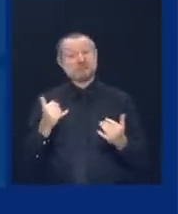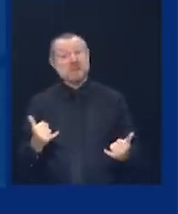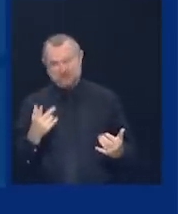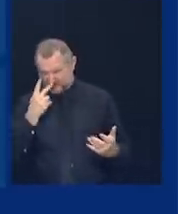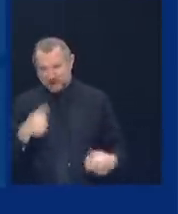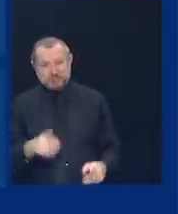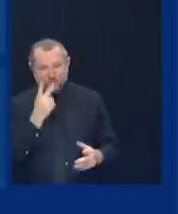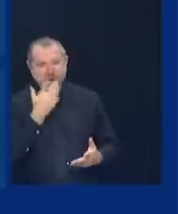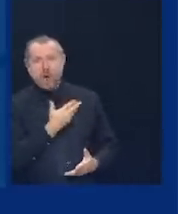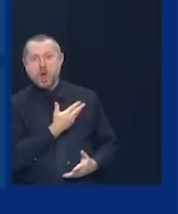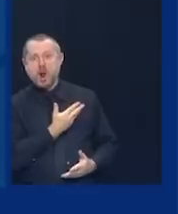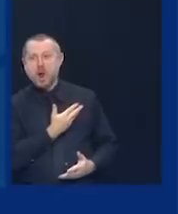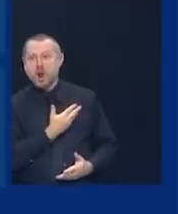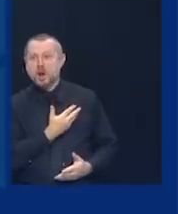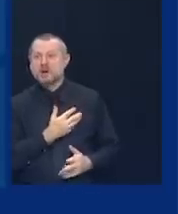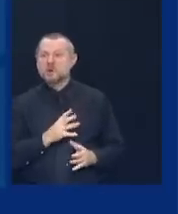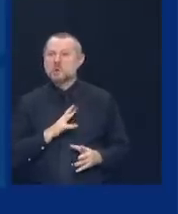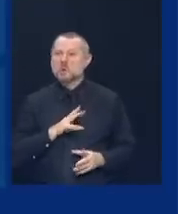place like South Dakota,